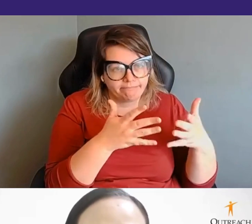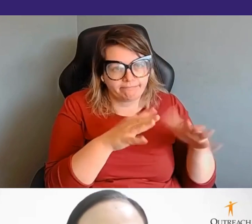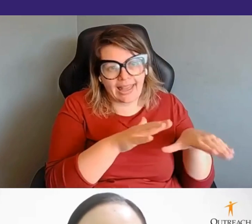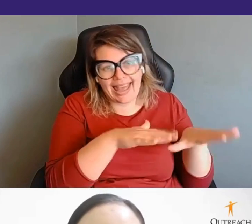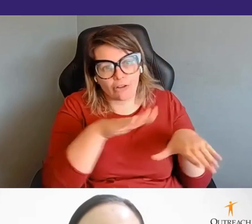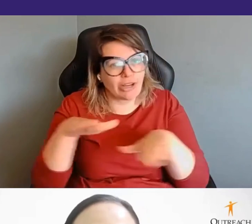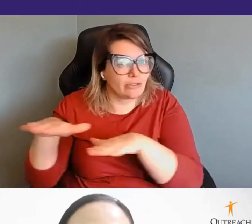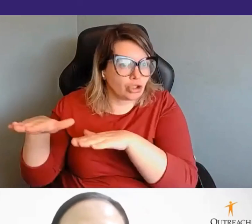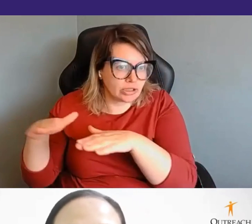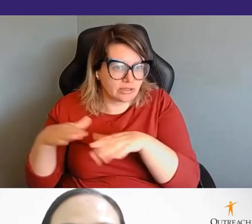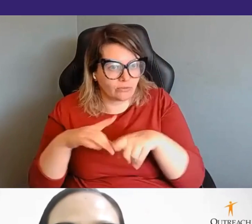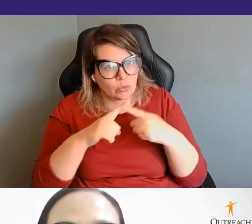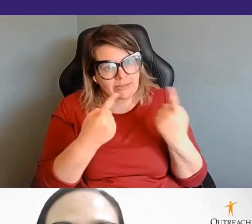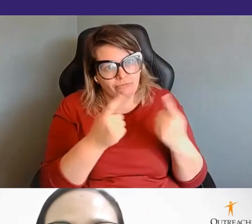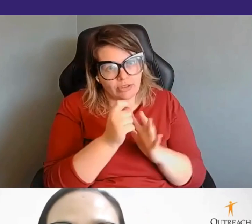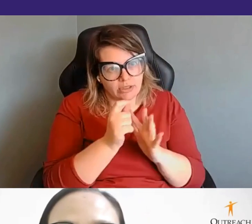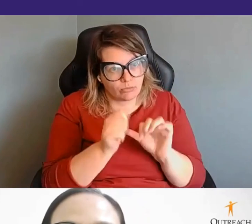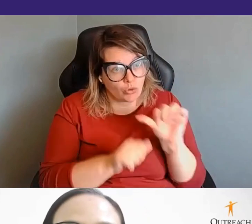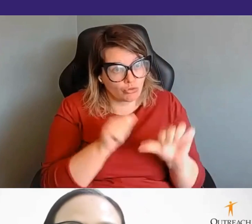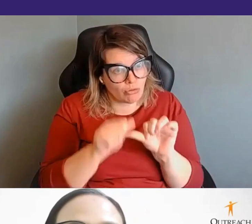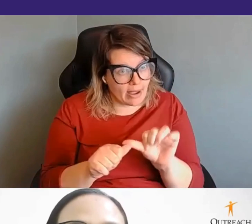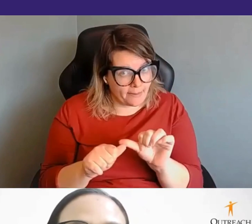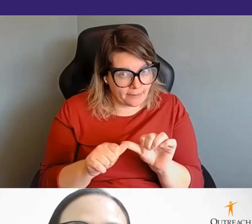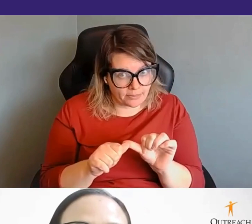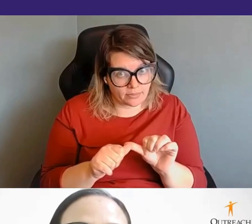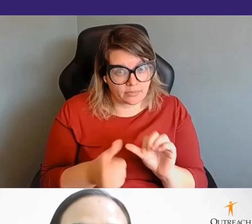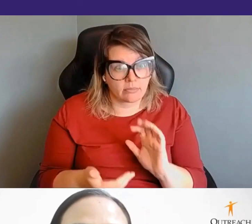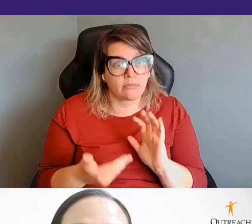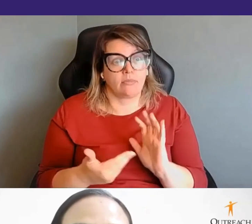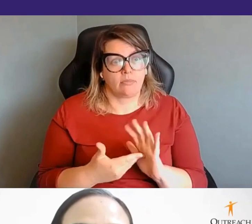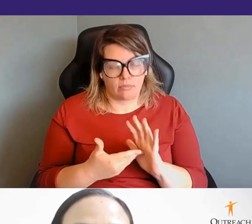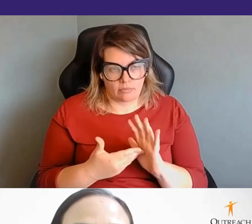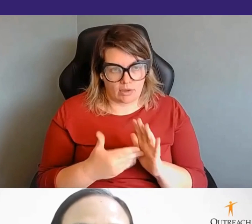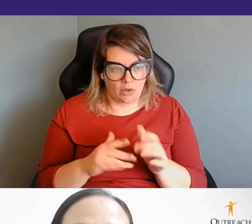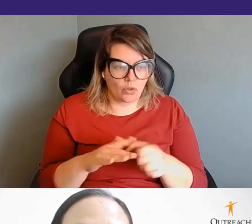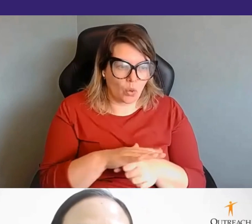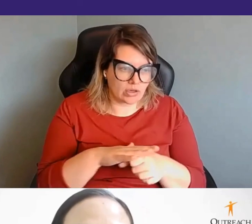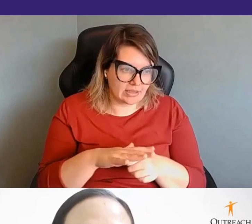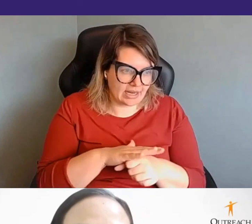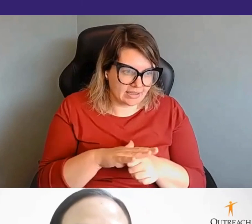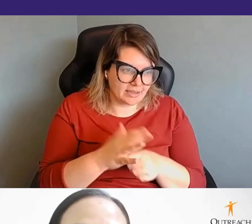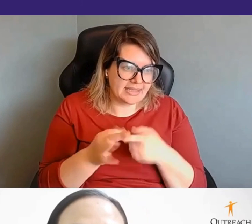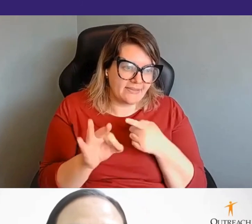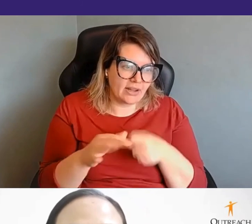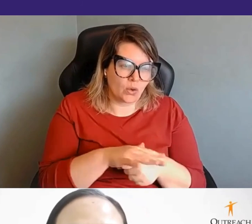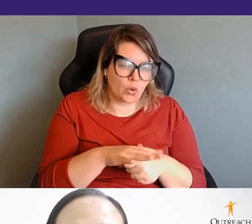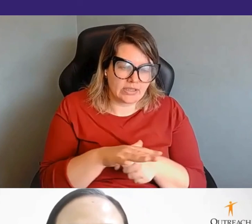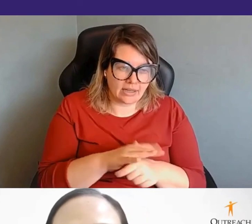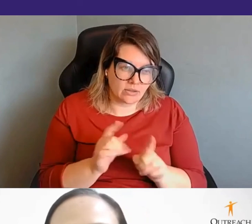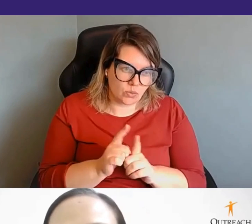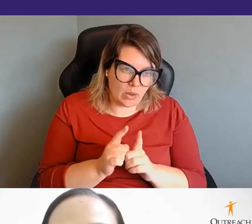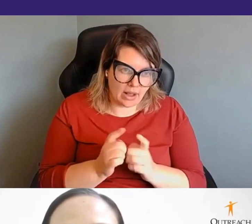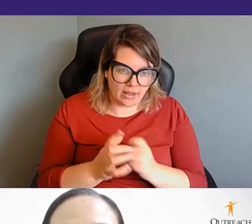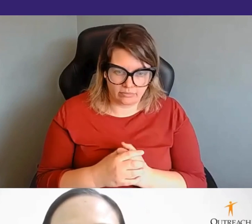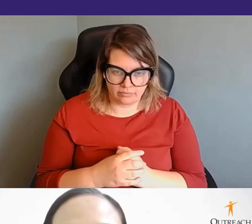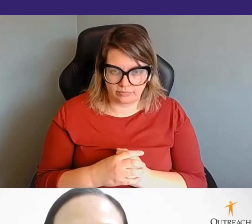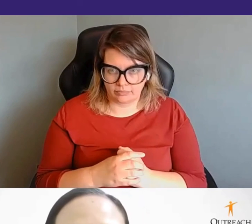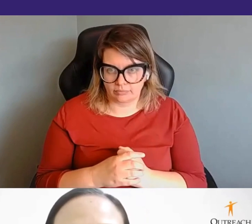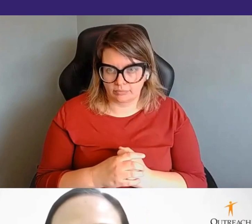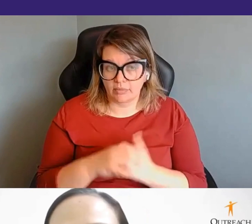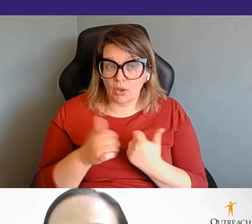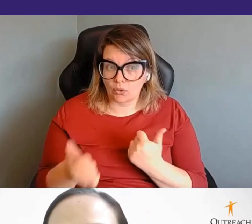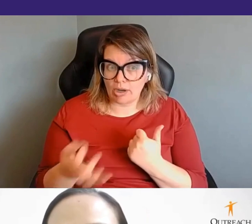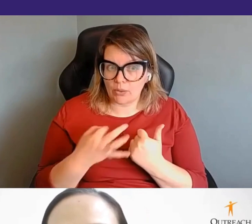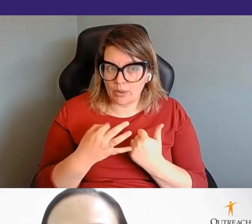programs, in addition to then the, you know, the contextual specificness of the evaluations. Well, that's a great